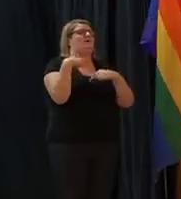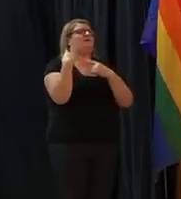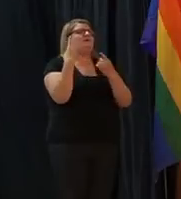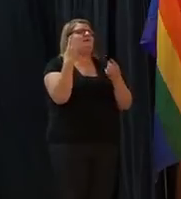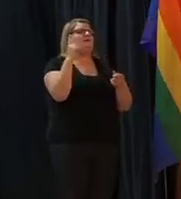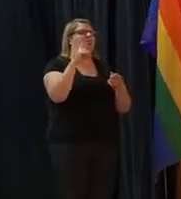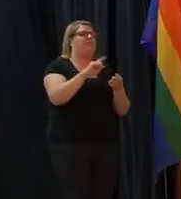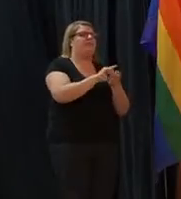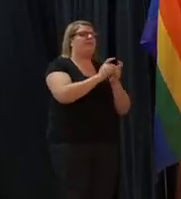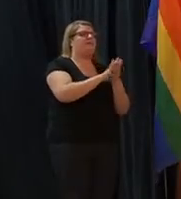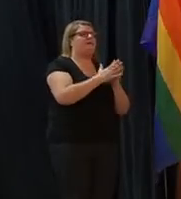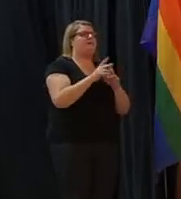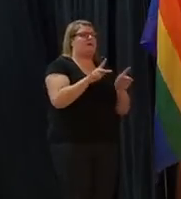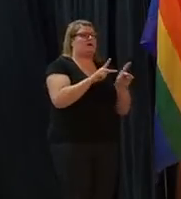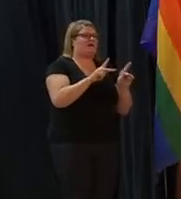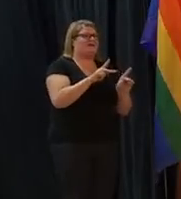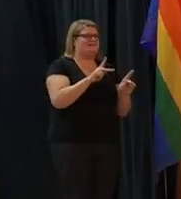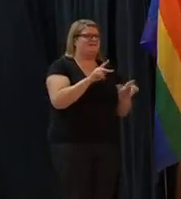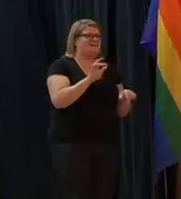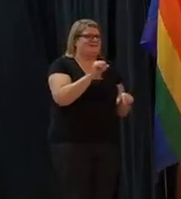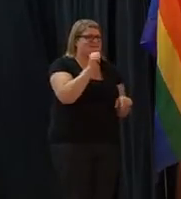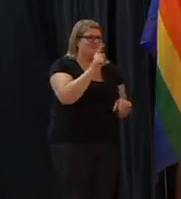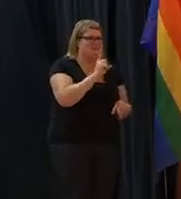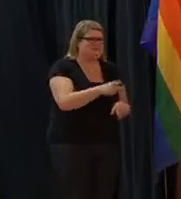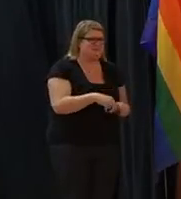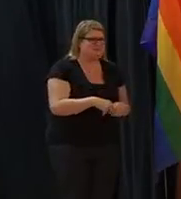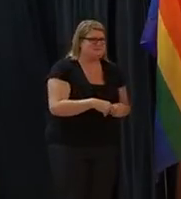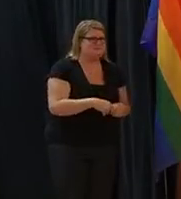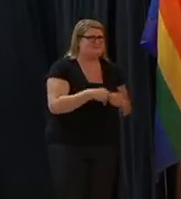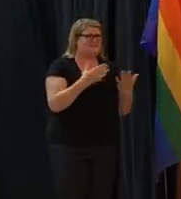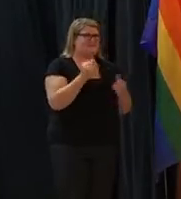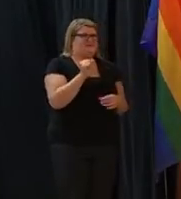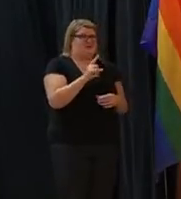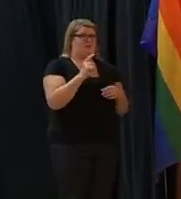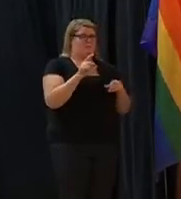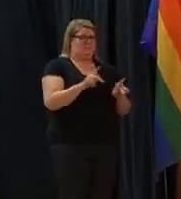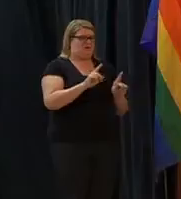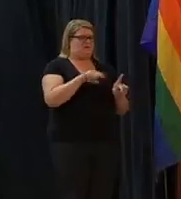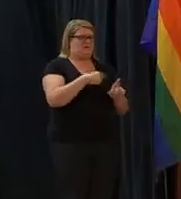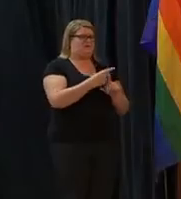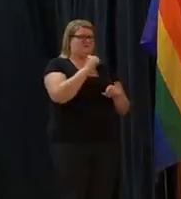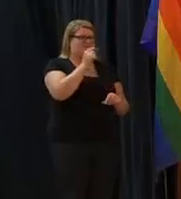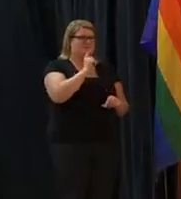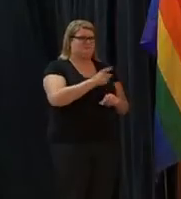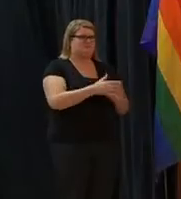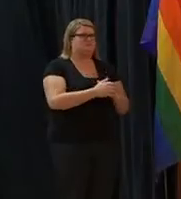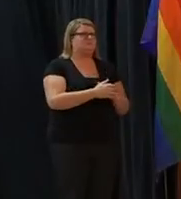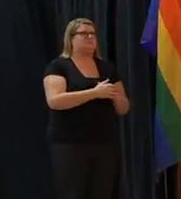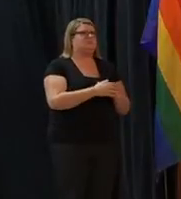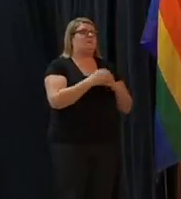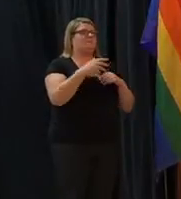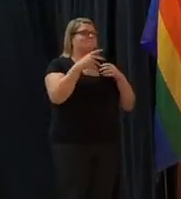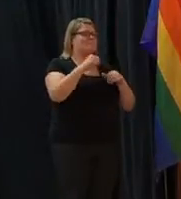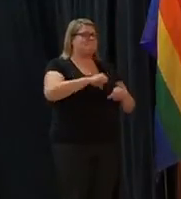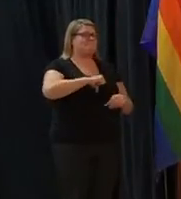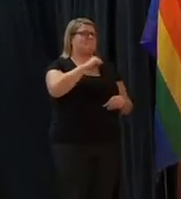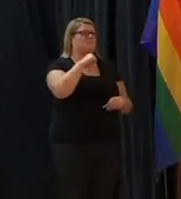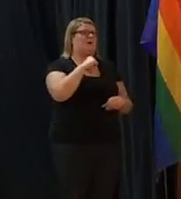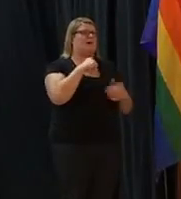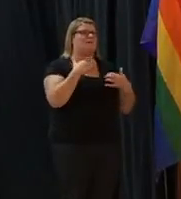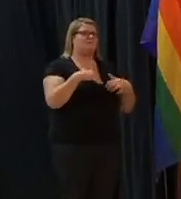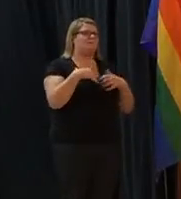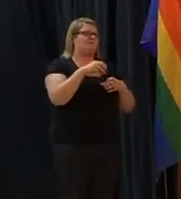I'm here today because that is definitely not the case in San Diego. With so much more, as we do